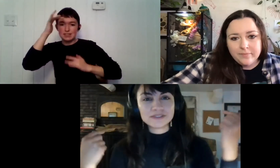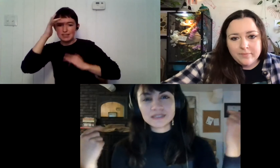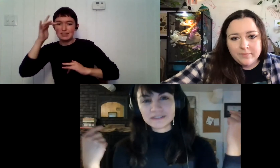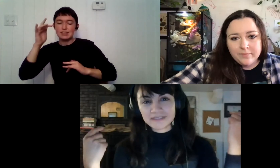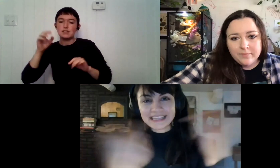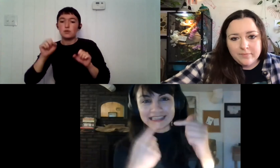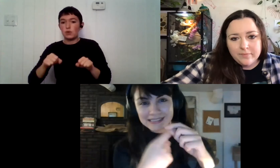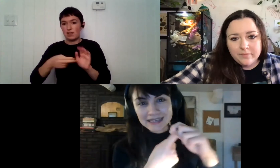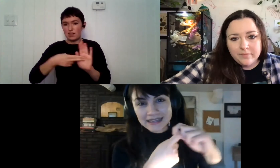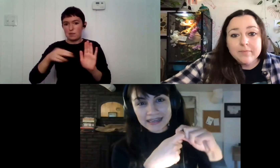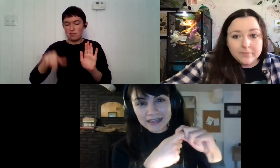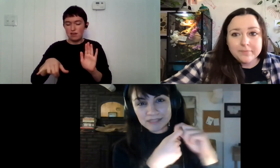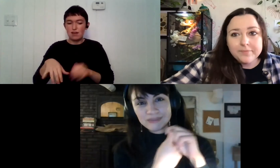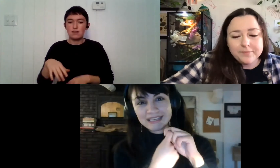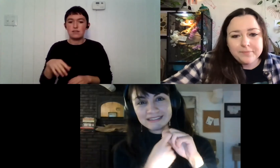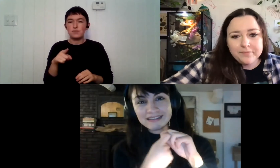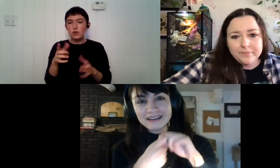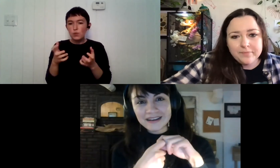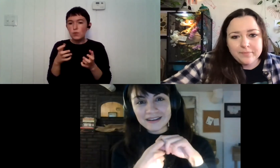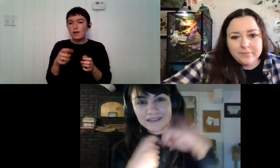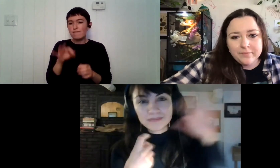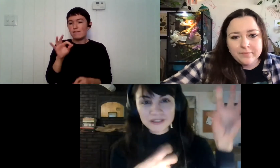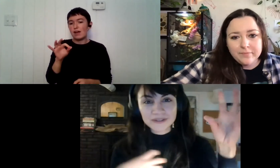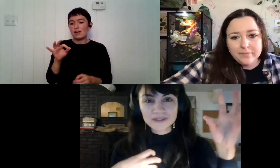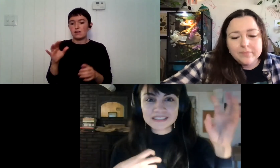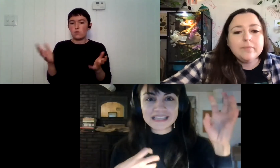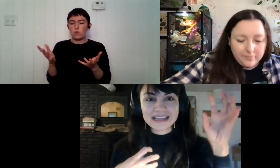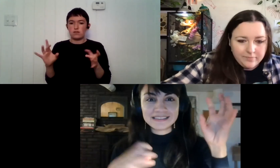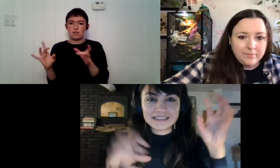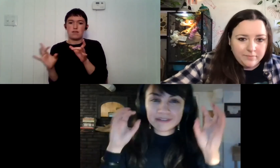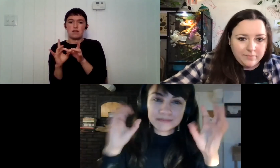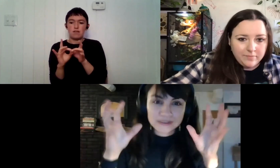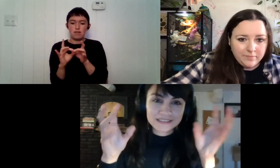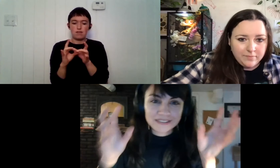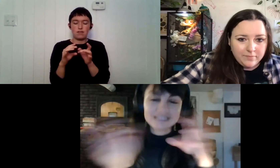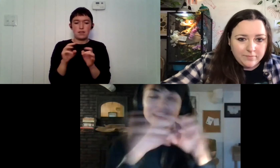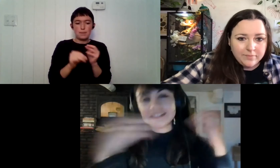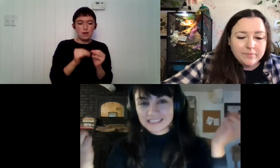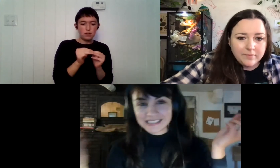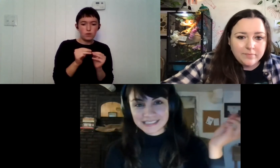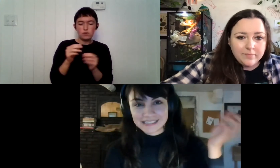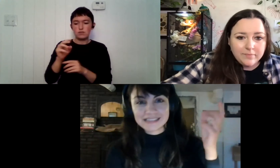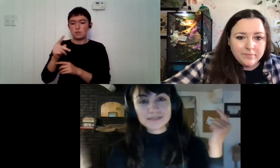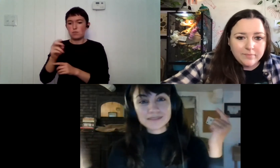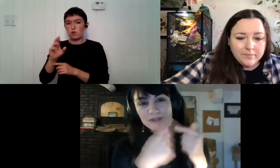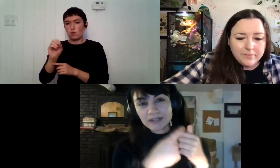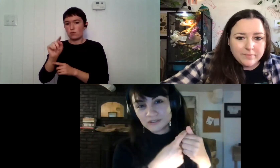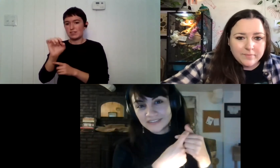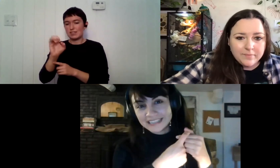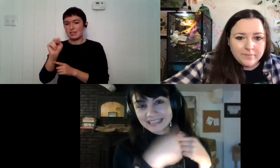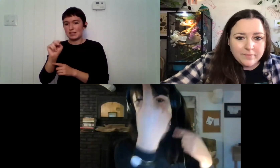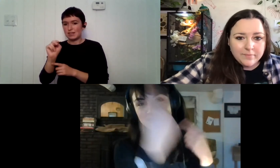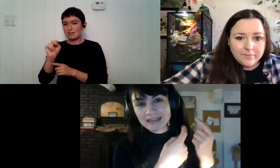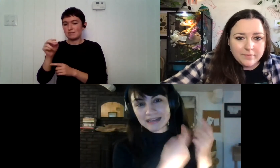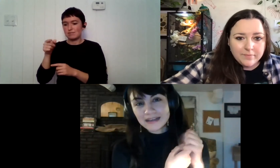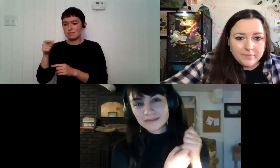way, and you want to find links between the molecules and the different protein targets and the different diseases. And sometimes you can also